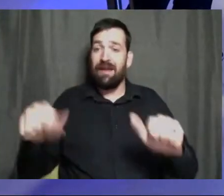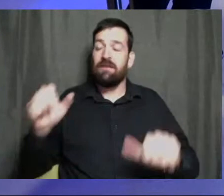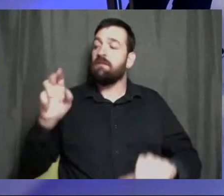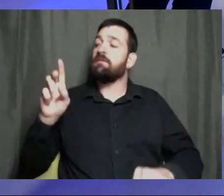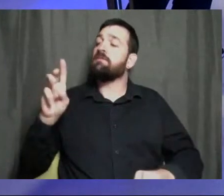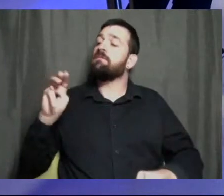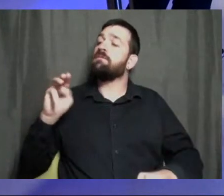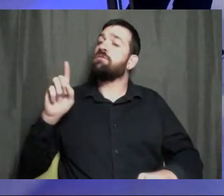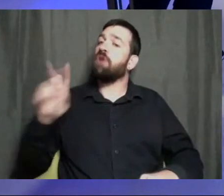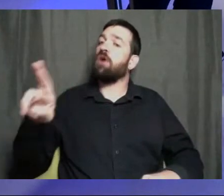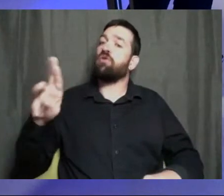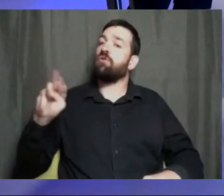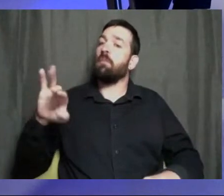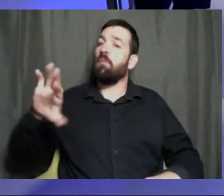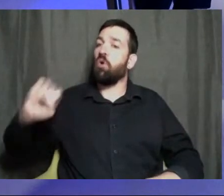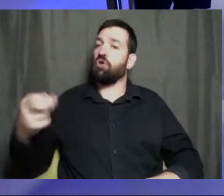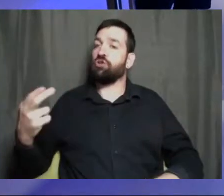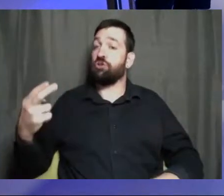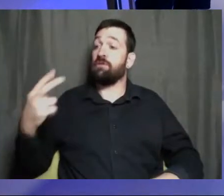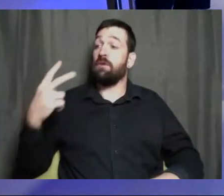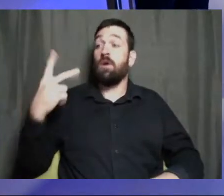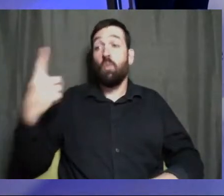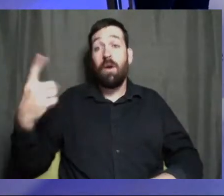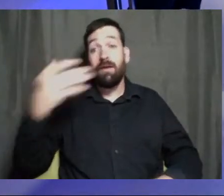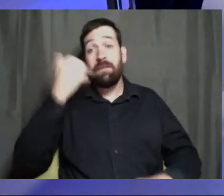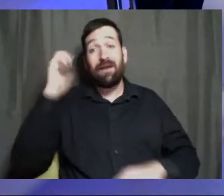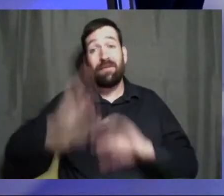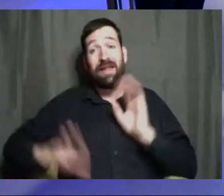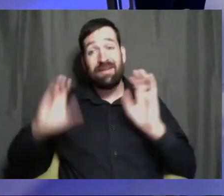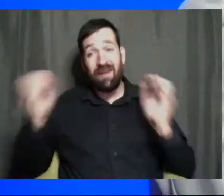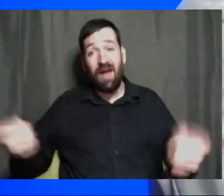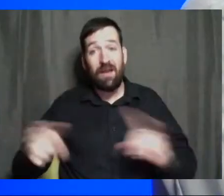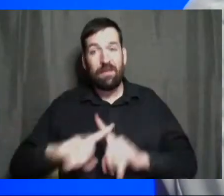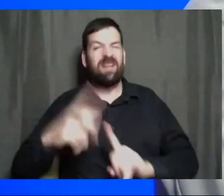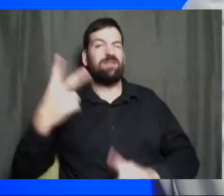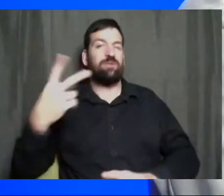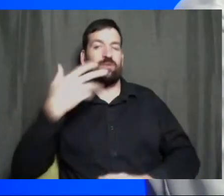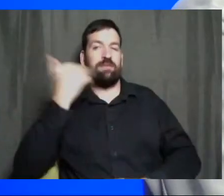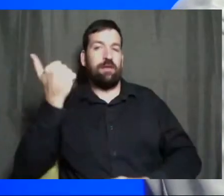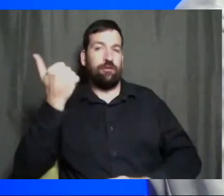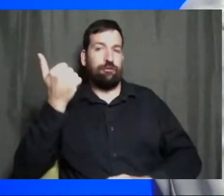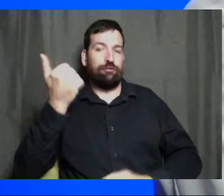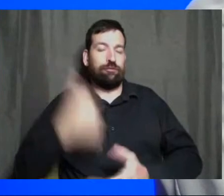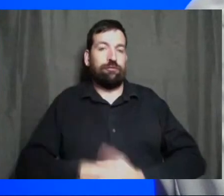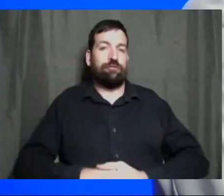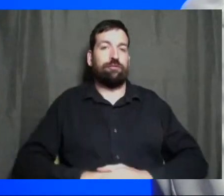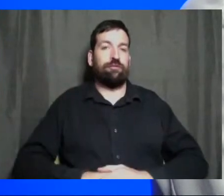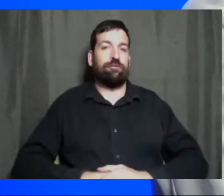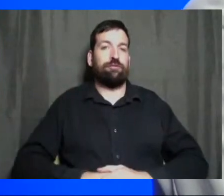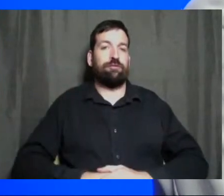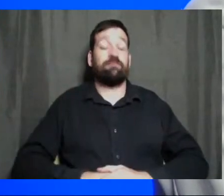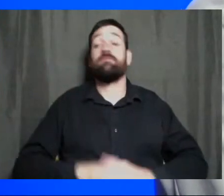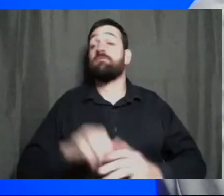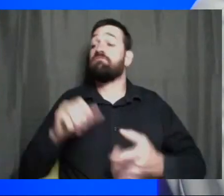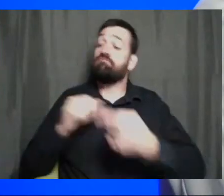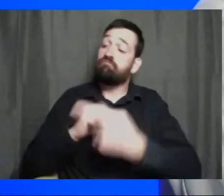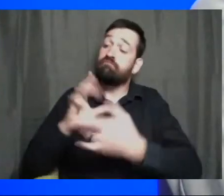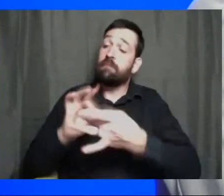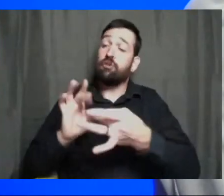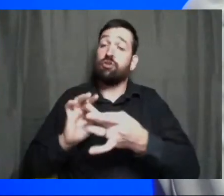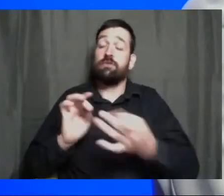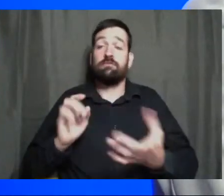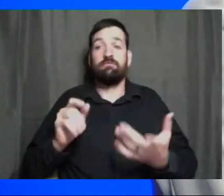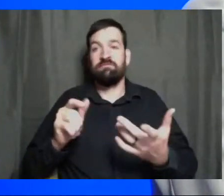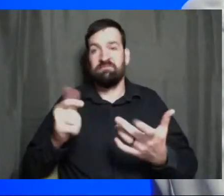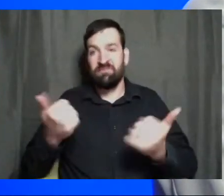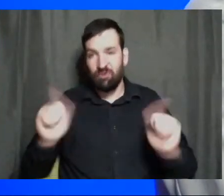better than none, but two is Yeah, better. exactly. How do you send that message home? Well, as Augustina said, you try,